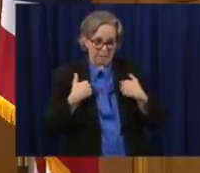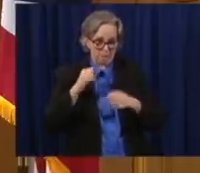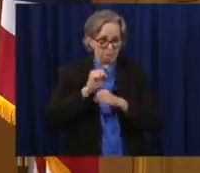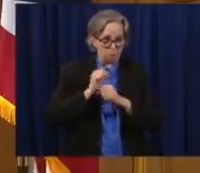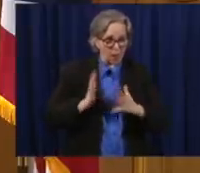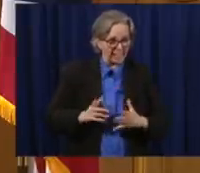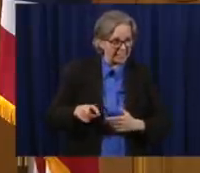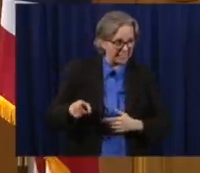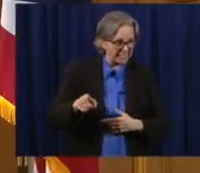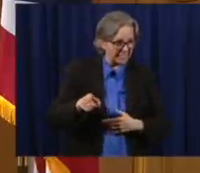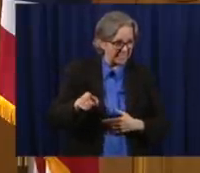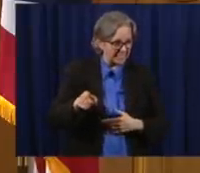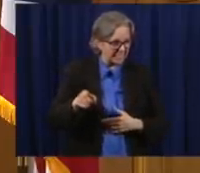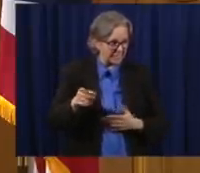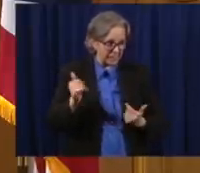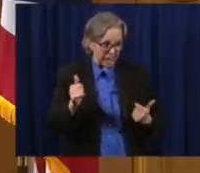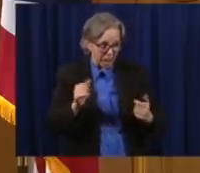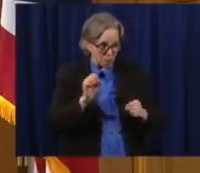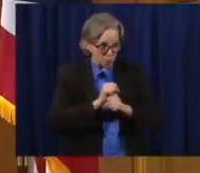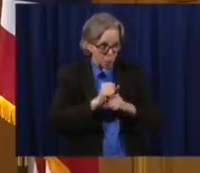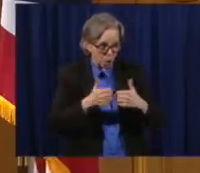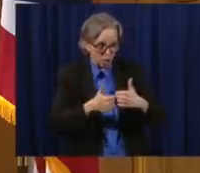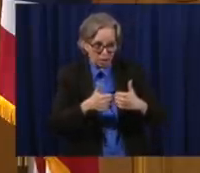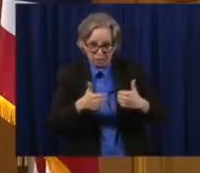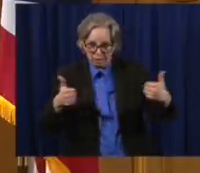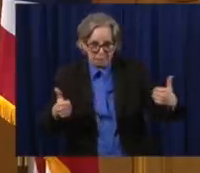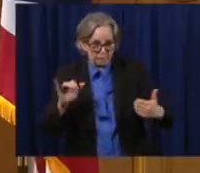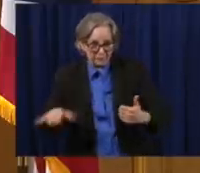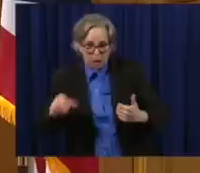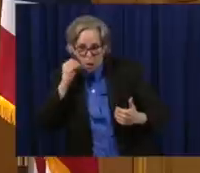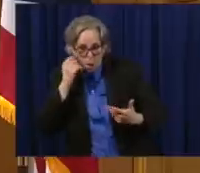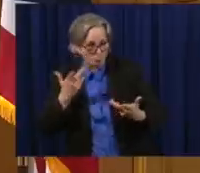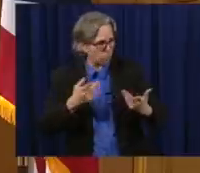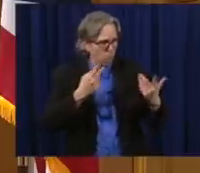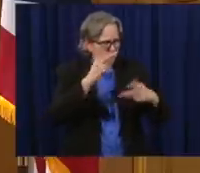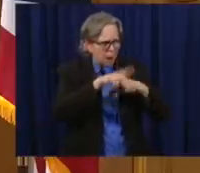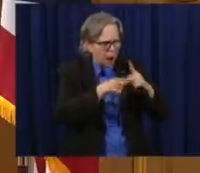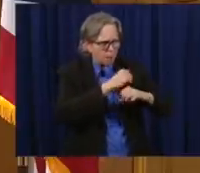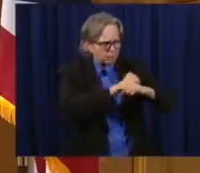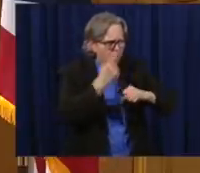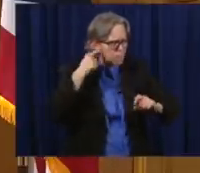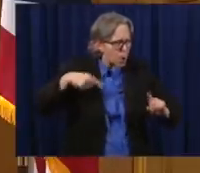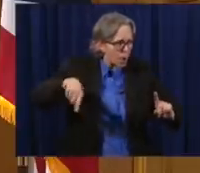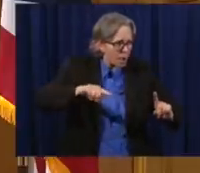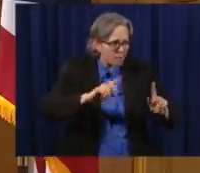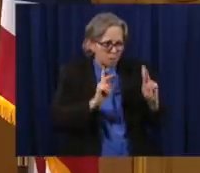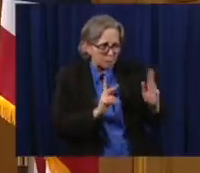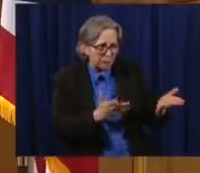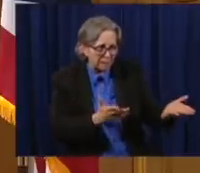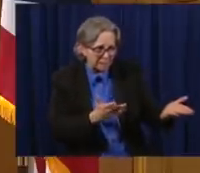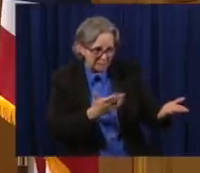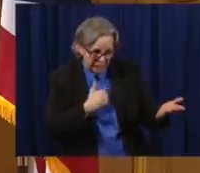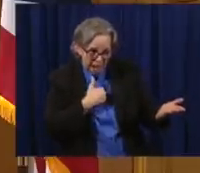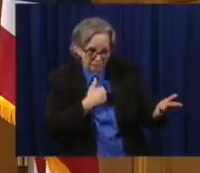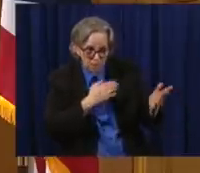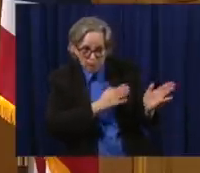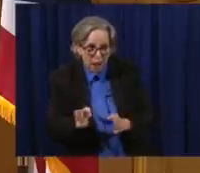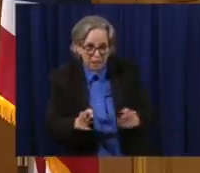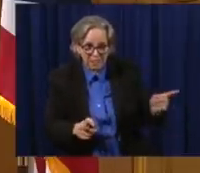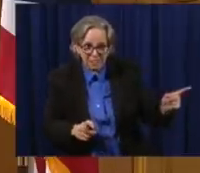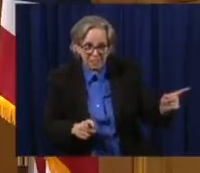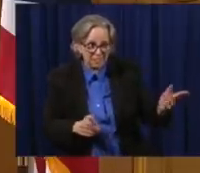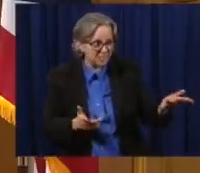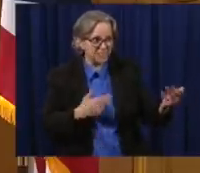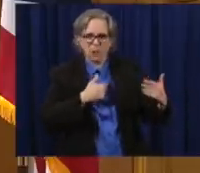they have more protection, where they're not in contact with as many people. I mean, I already know companies where I've talked to that have done things like